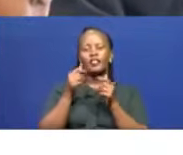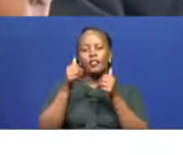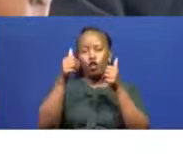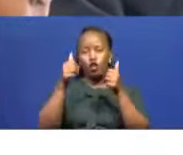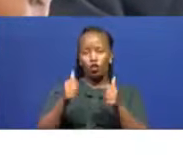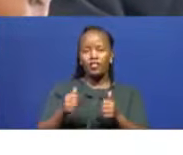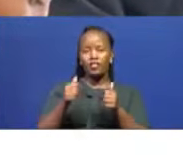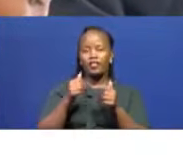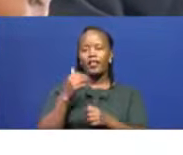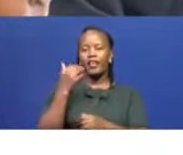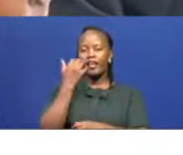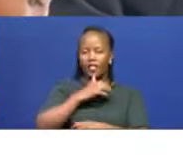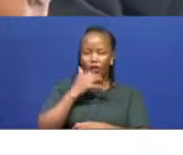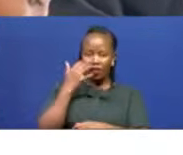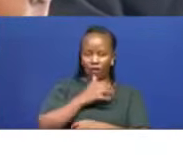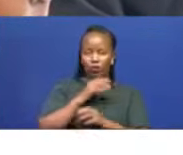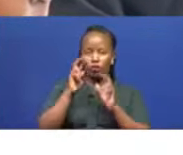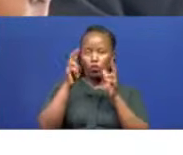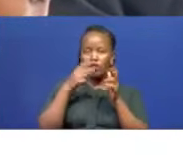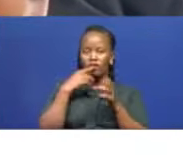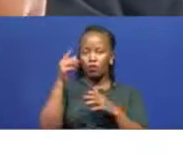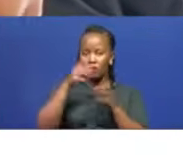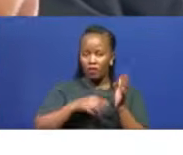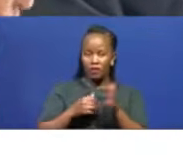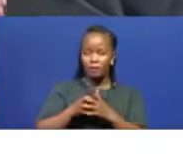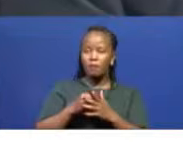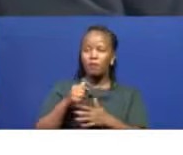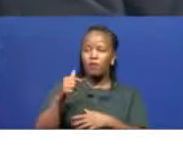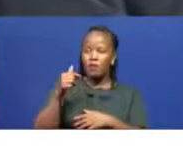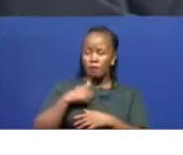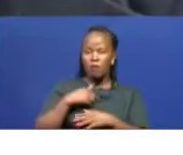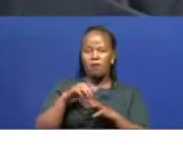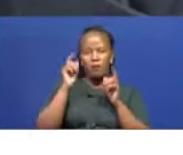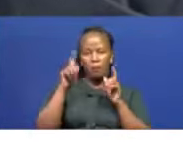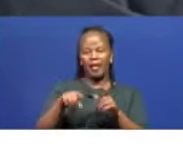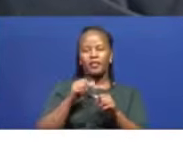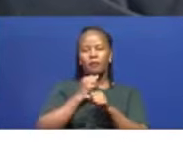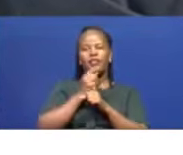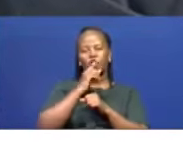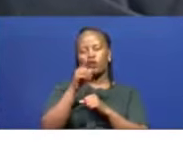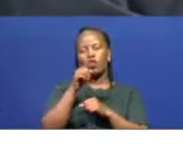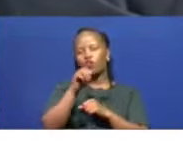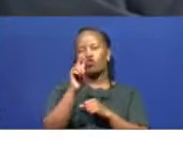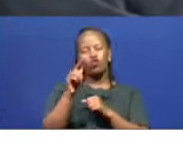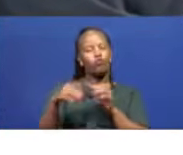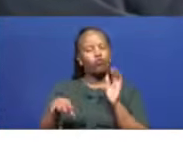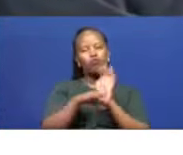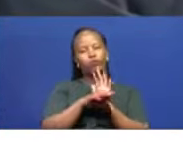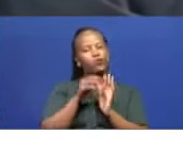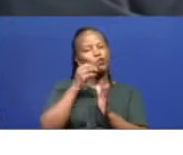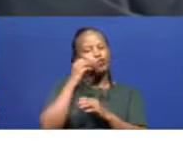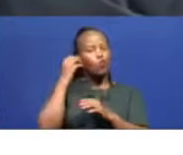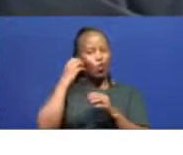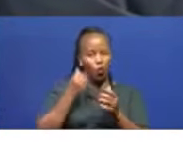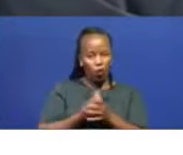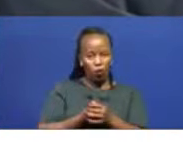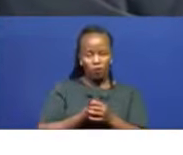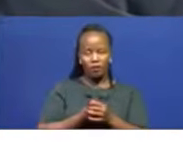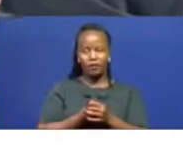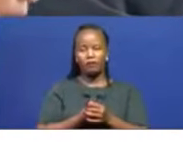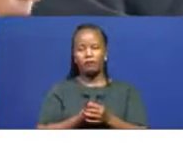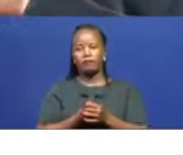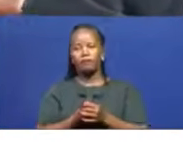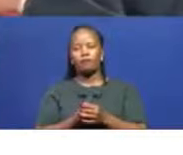notice, stating in quotes, "Mimi mwenyewe nitakupeleka nyumbani," in brackets, "I will personally take you